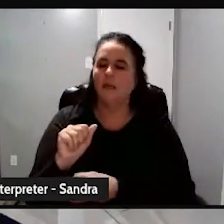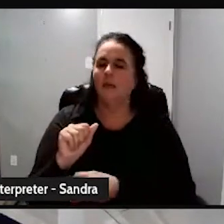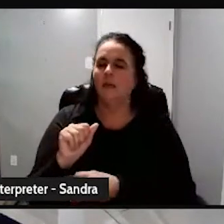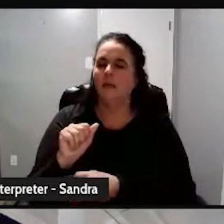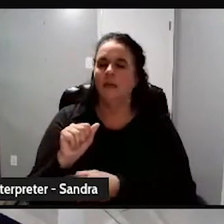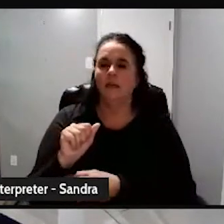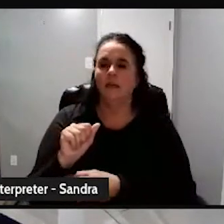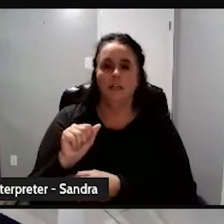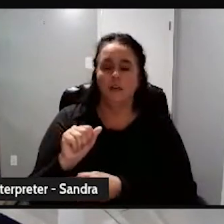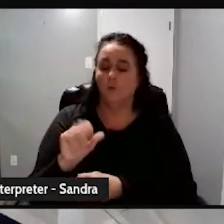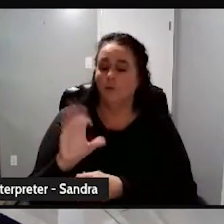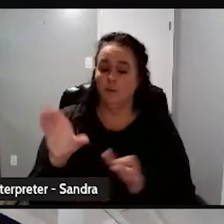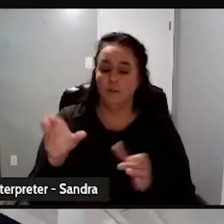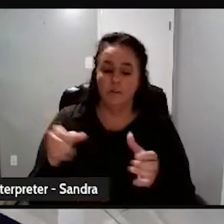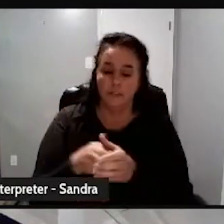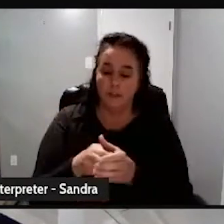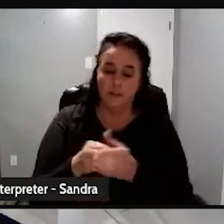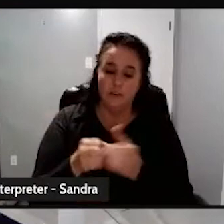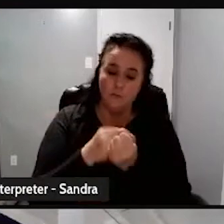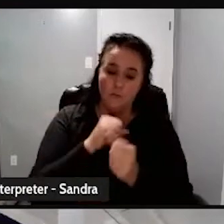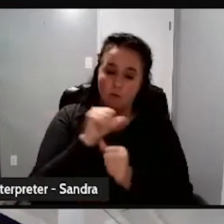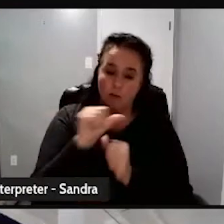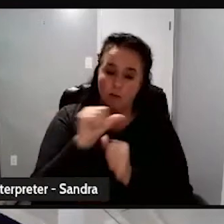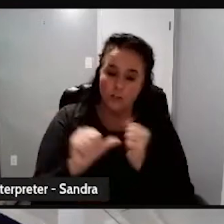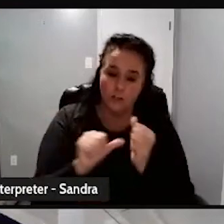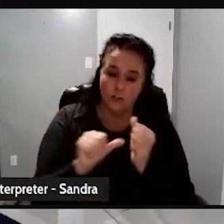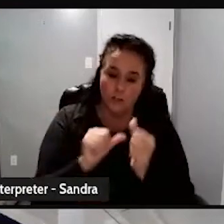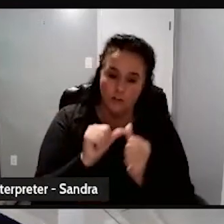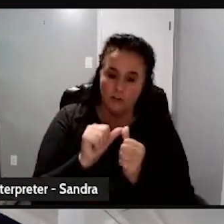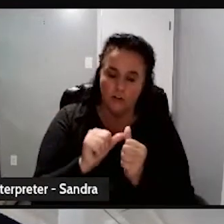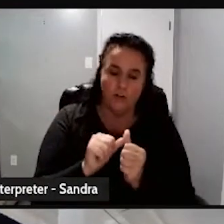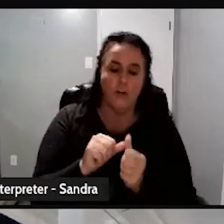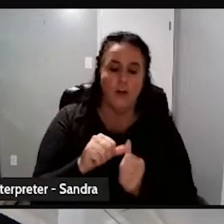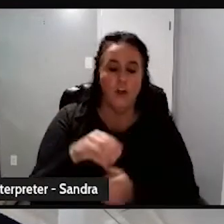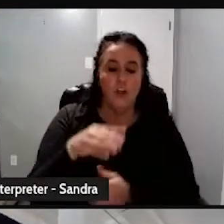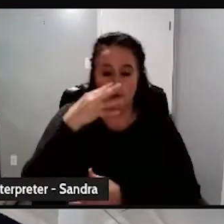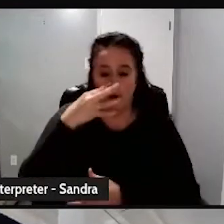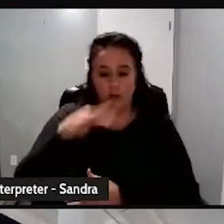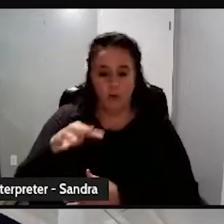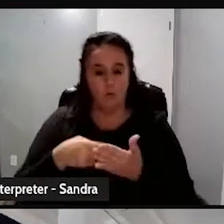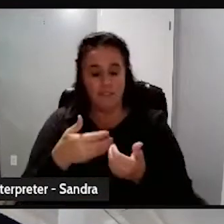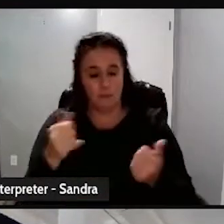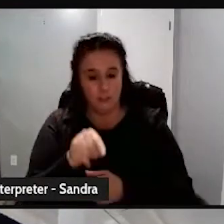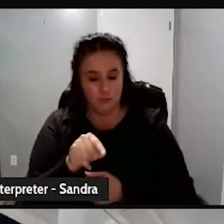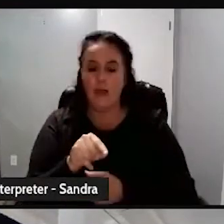that separate you and you coalesce around the things that